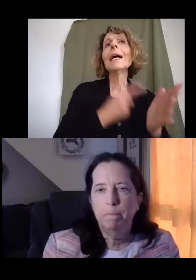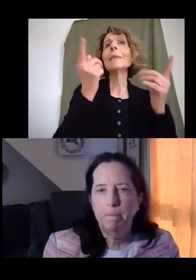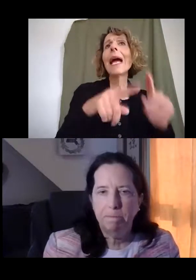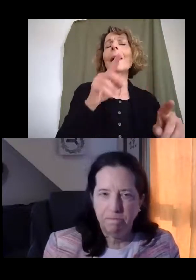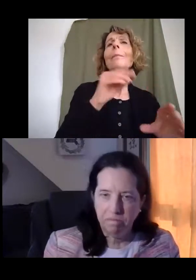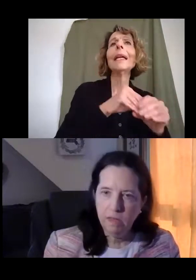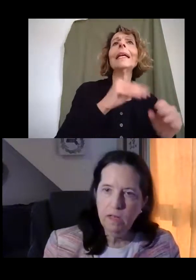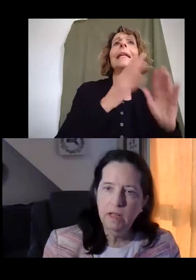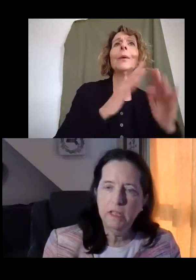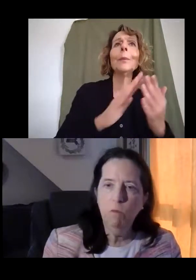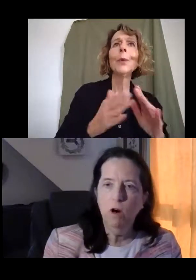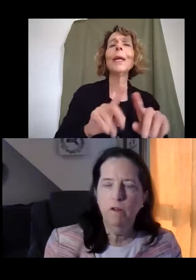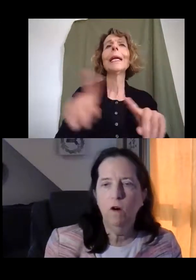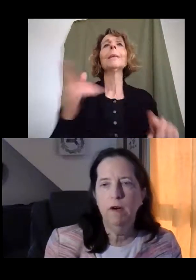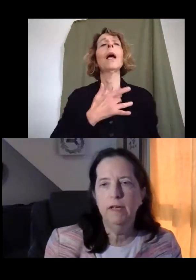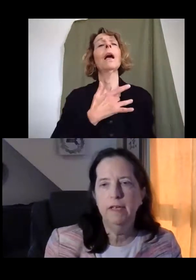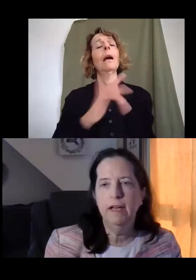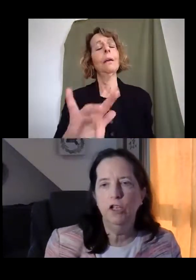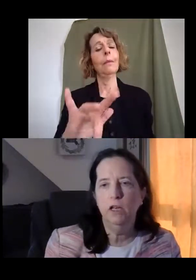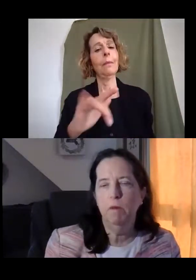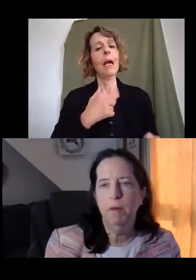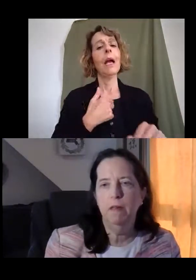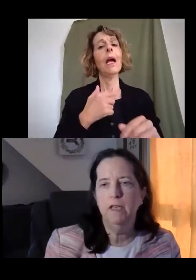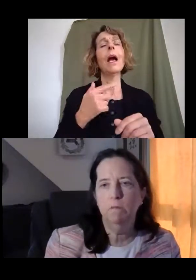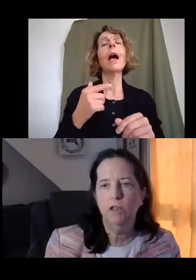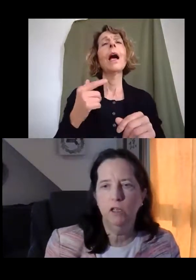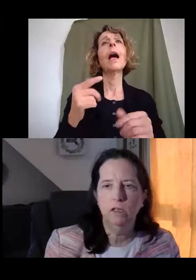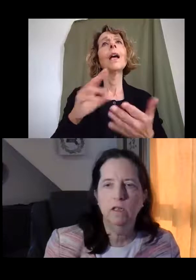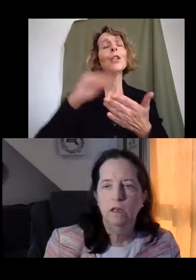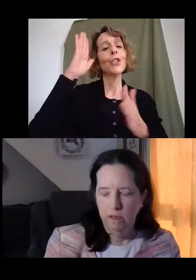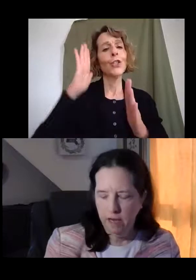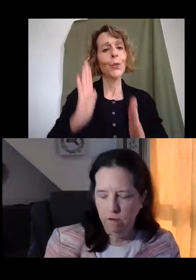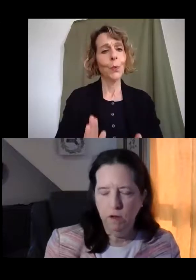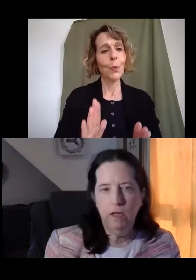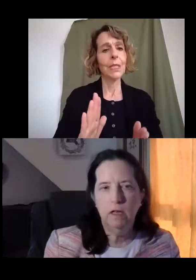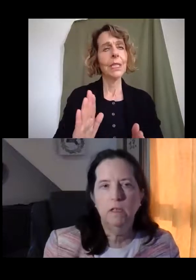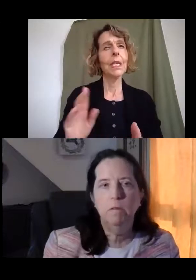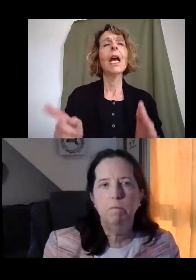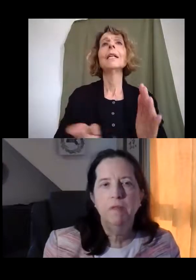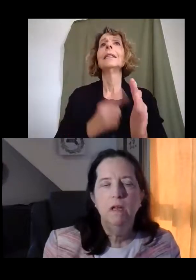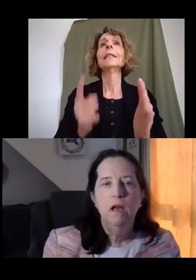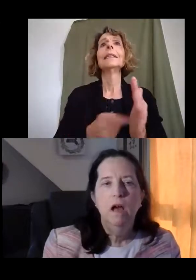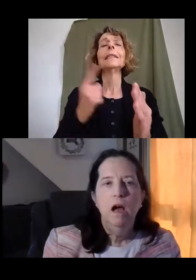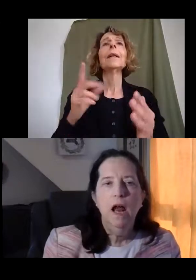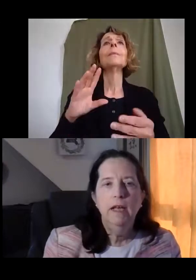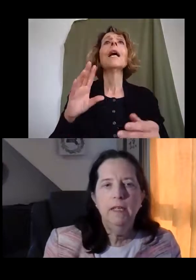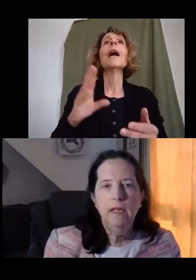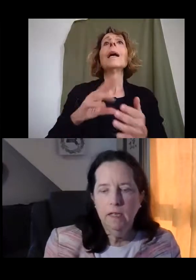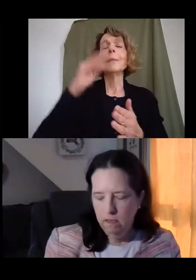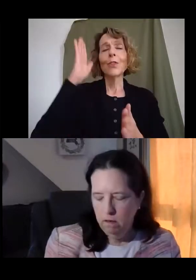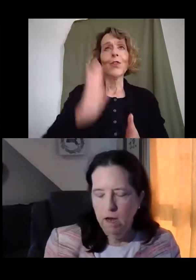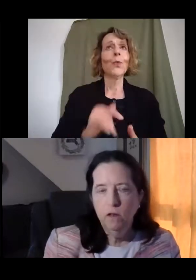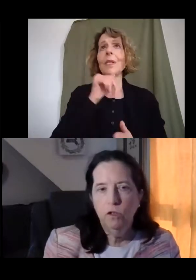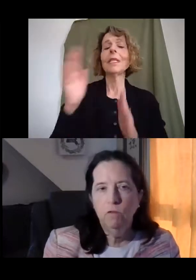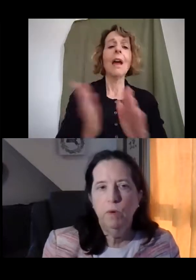prepared? This is more for the orientation and mobility specialists that are viewing this. On